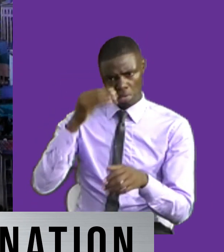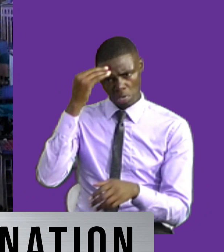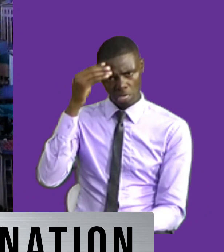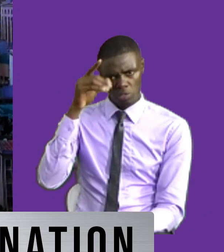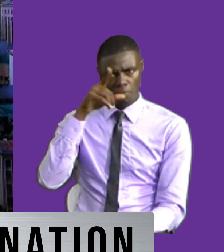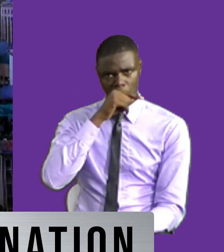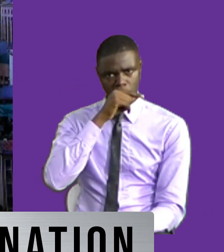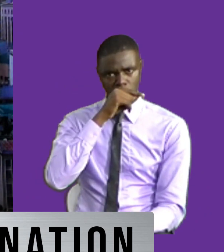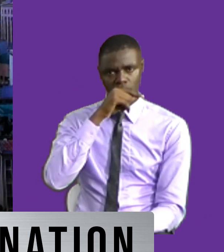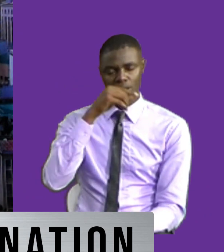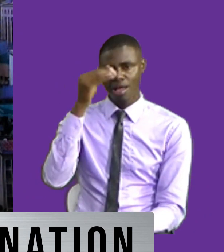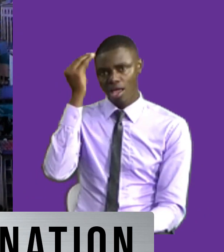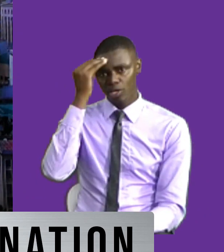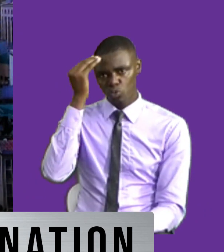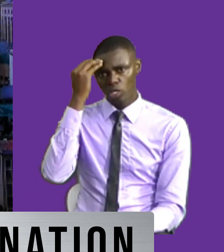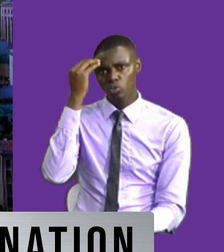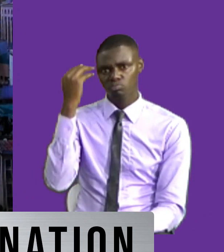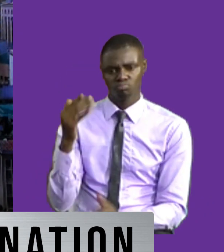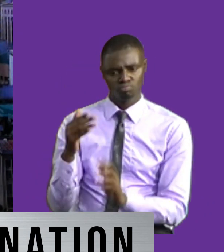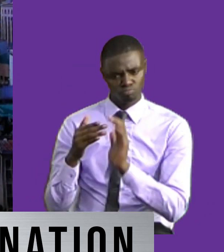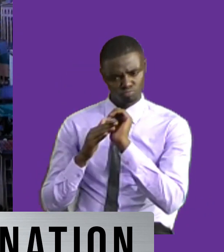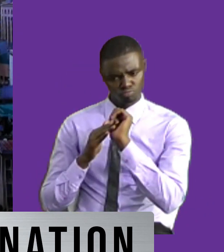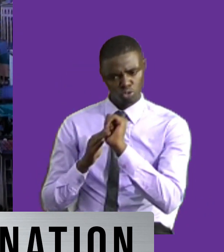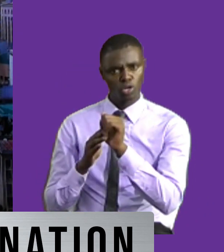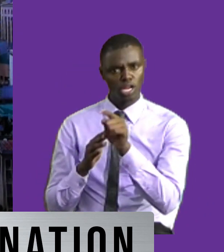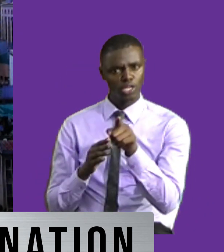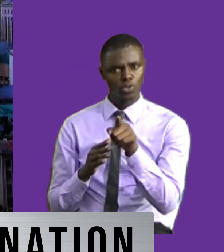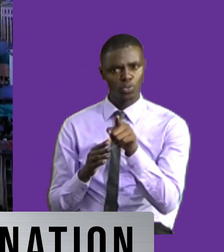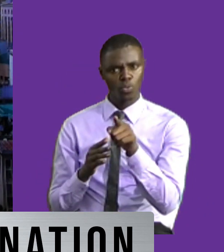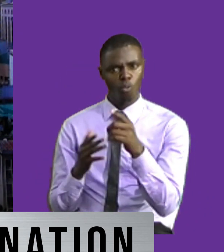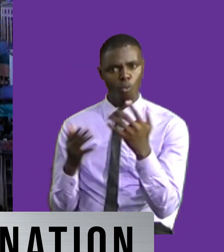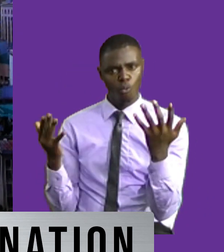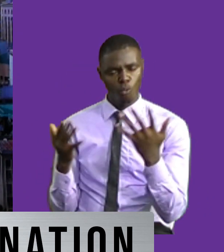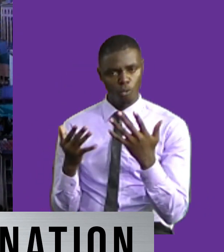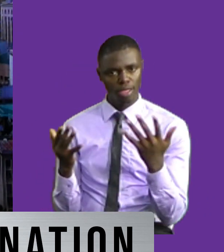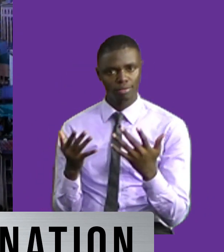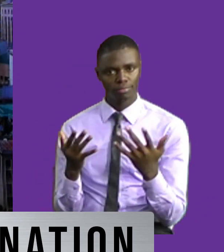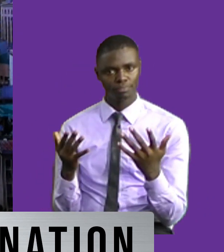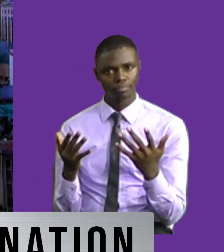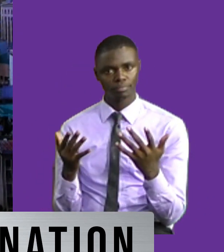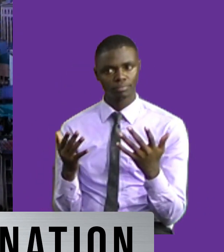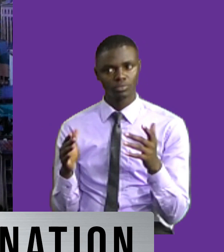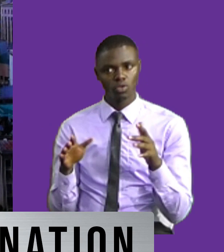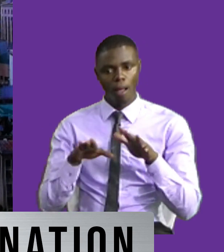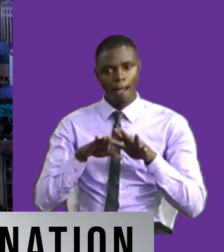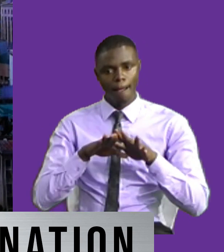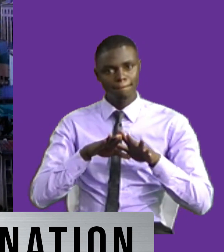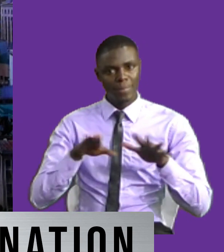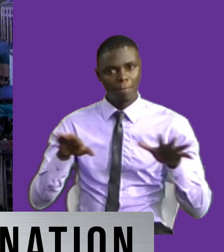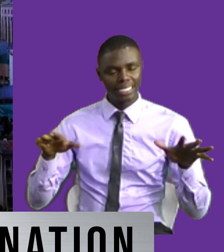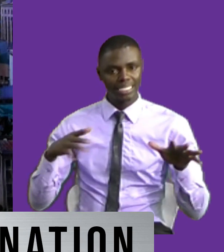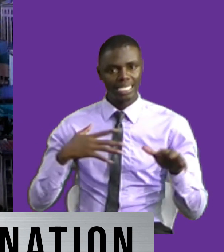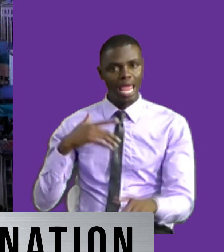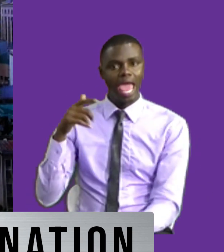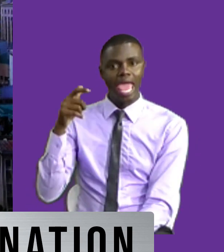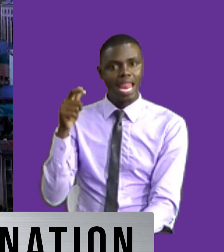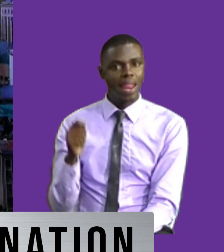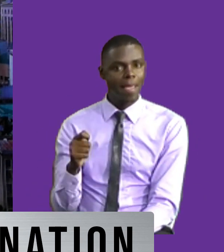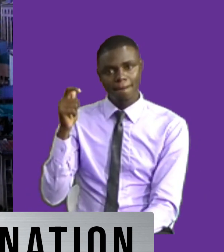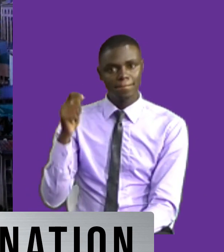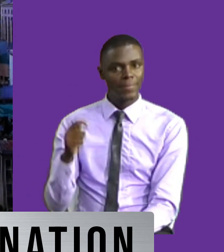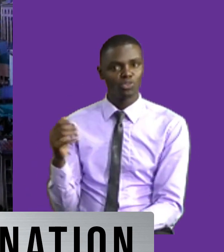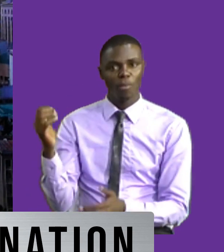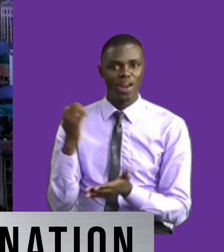educated, education should only lead you to permanent and pensionable